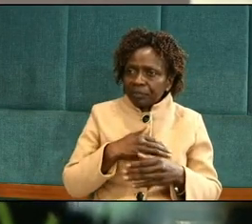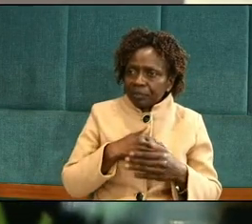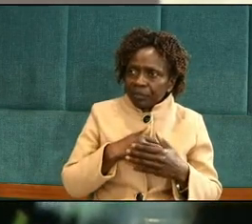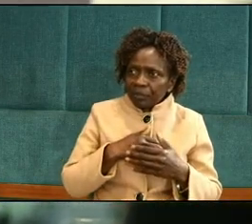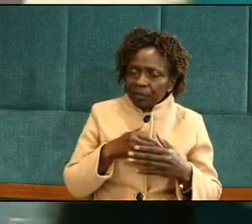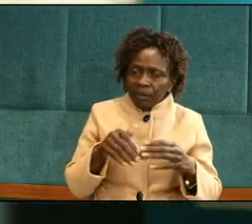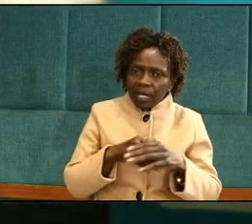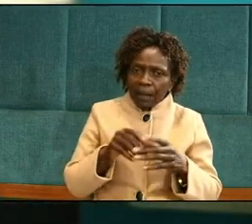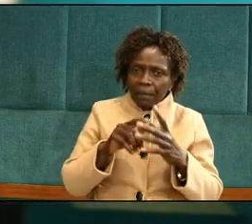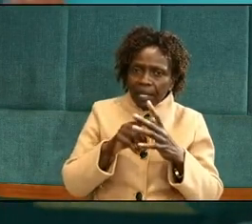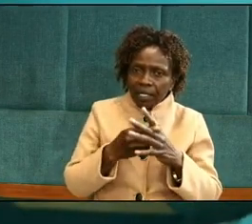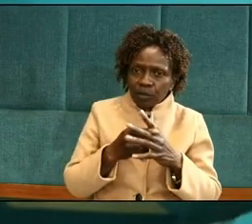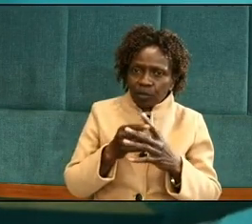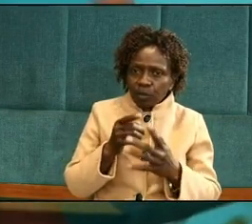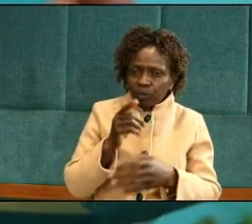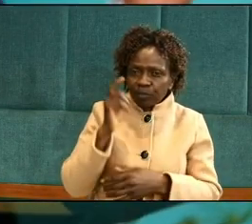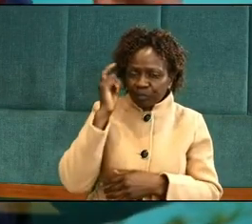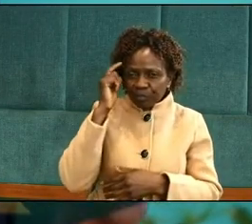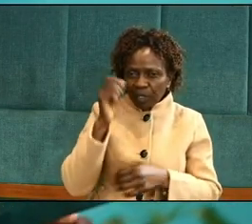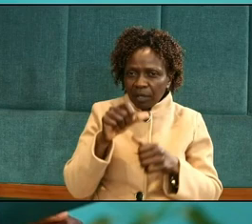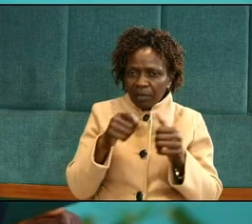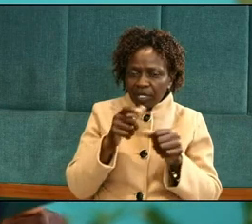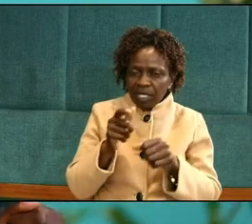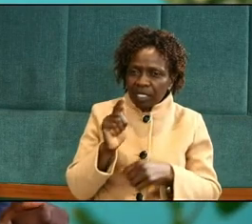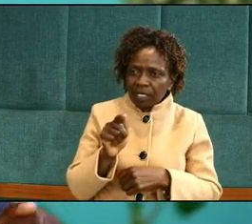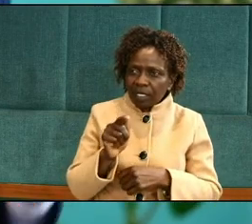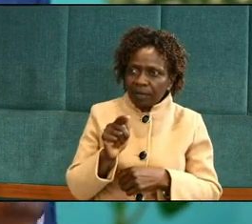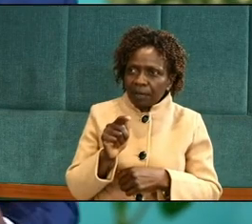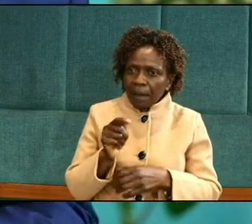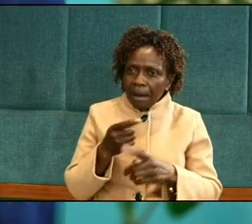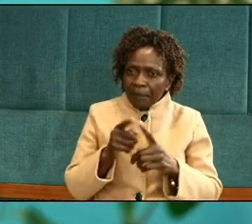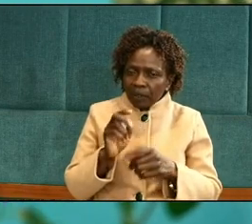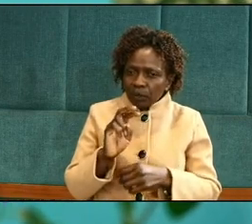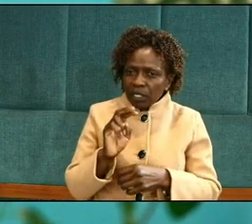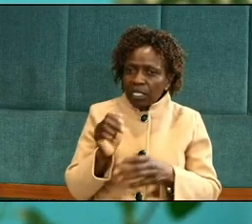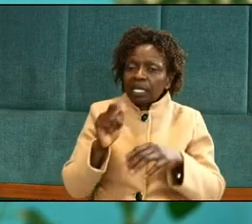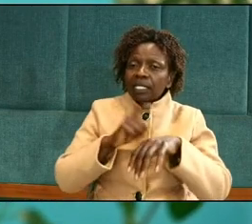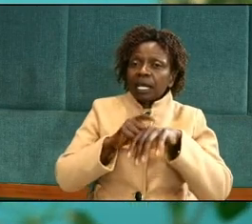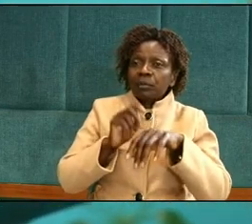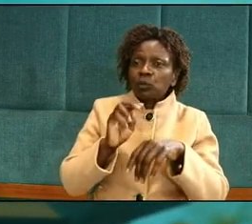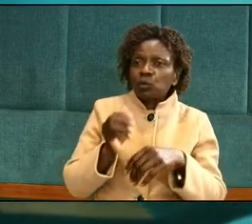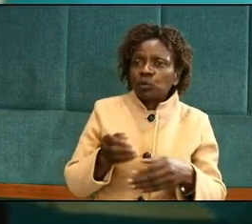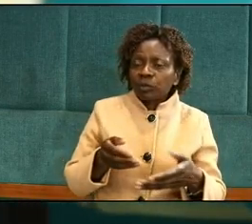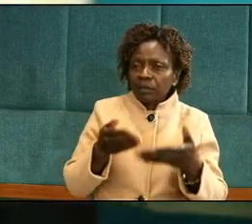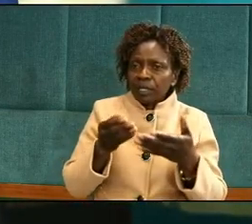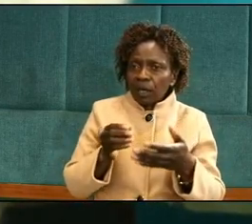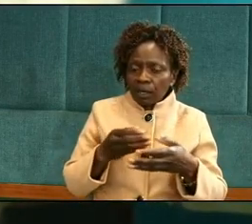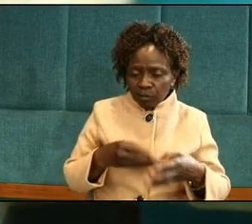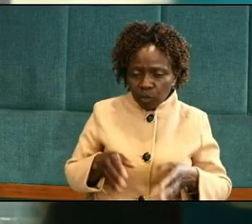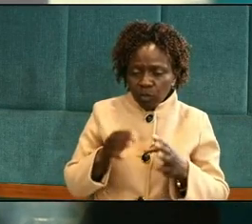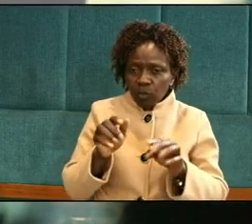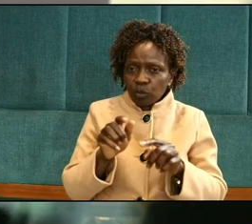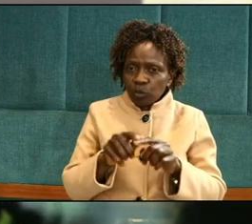other even when the suspicions may not be founded. But you see, the moment that you give an opportunity